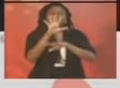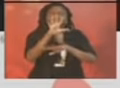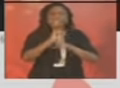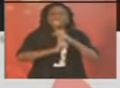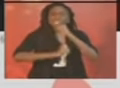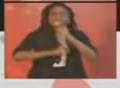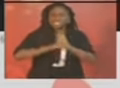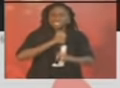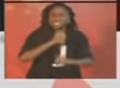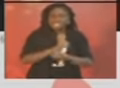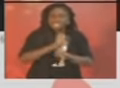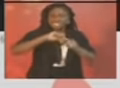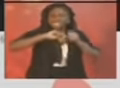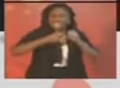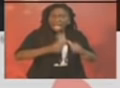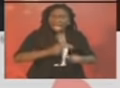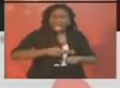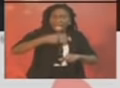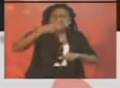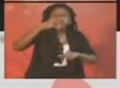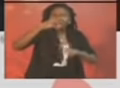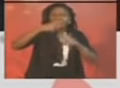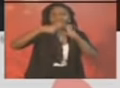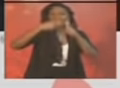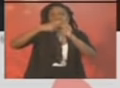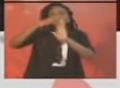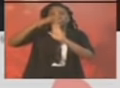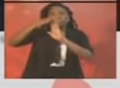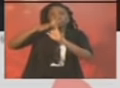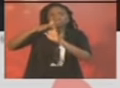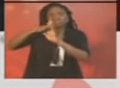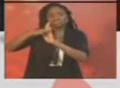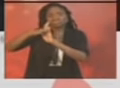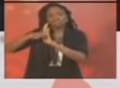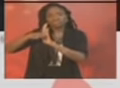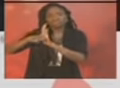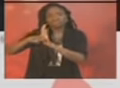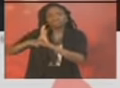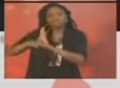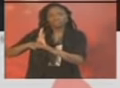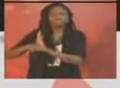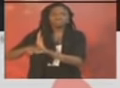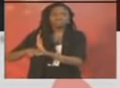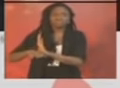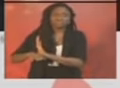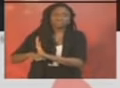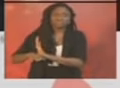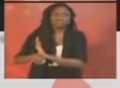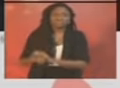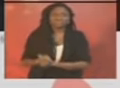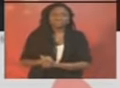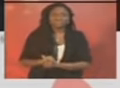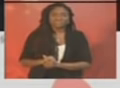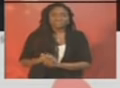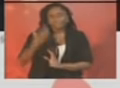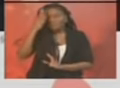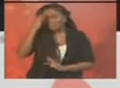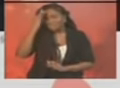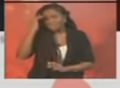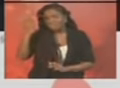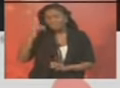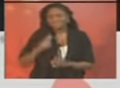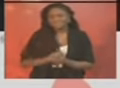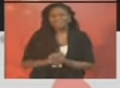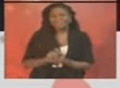a spike and then dropping to lower levels. Again, in the greater than 5, of course, the majority of the population that would have been moving and